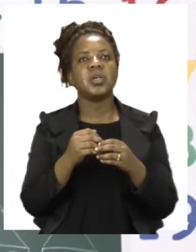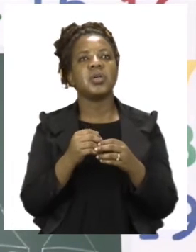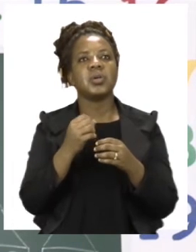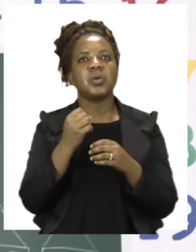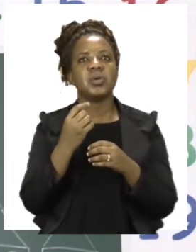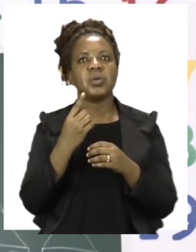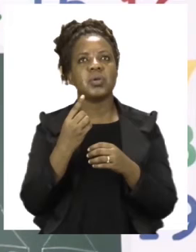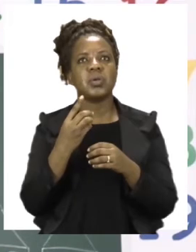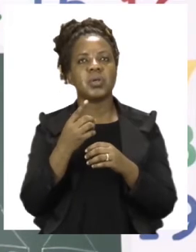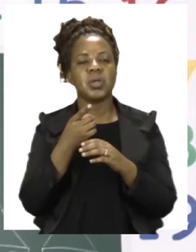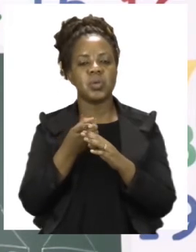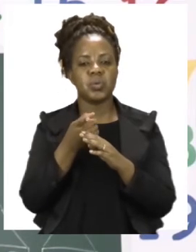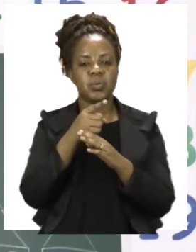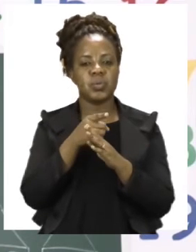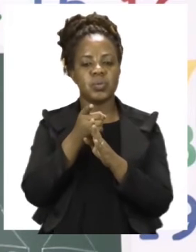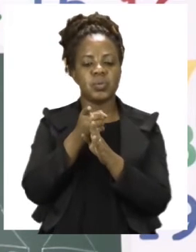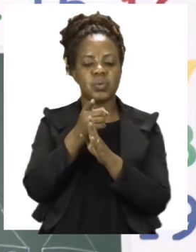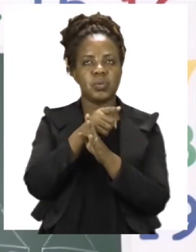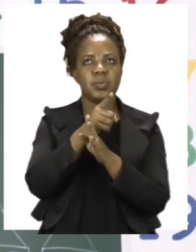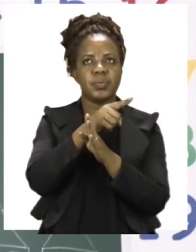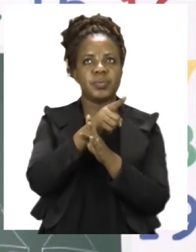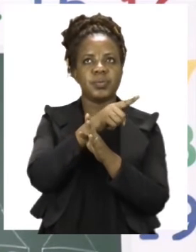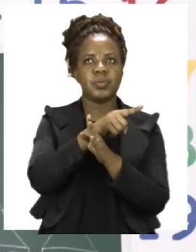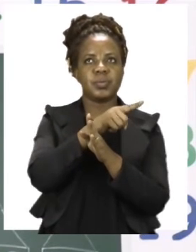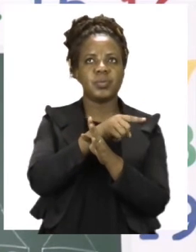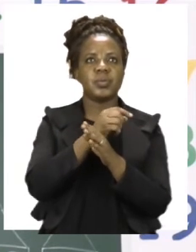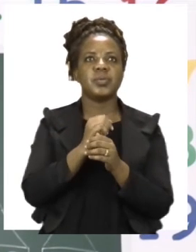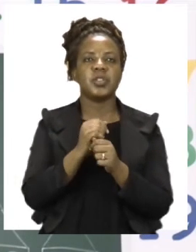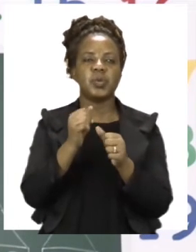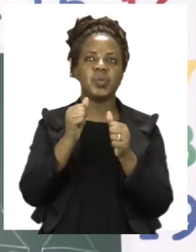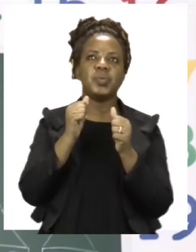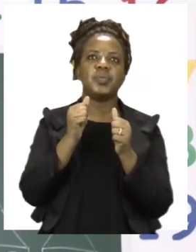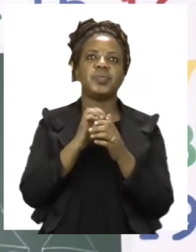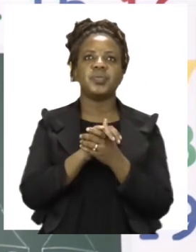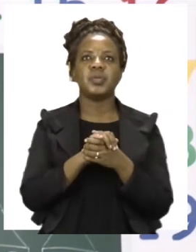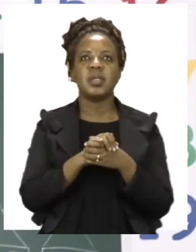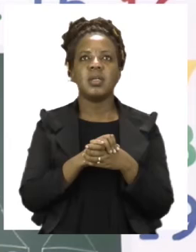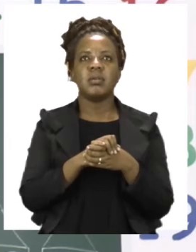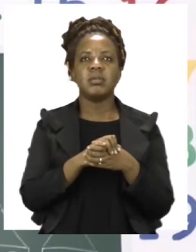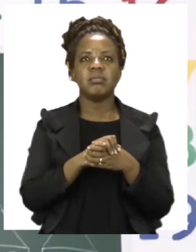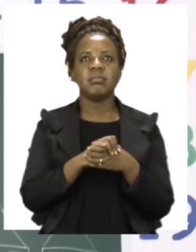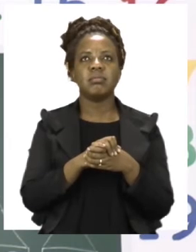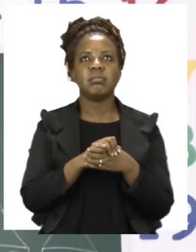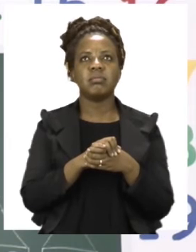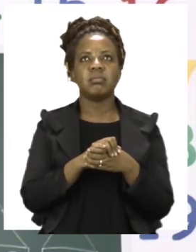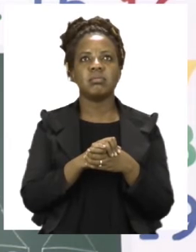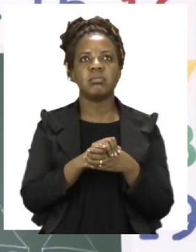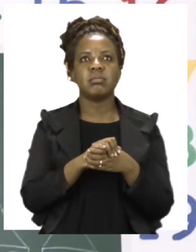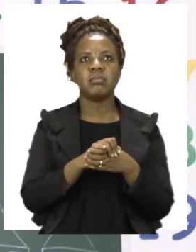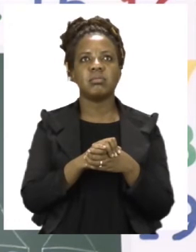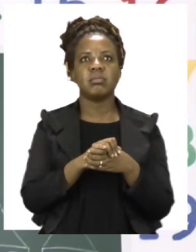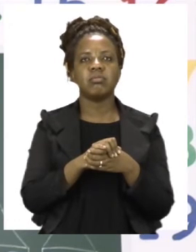from our answer. We can count backwards 3. So we have 15 and we're going